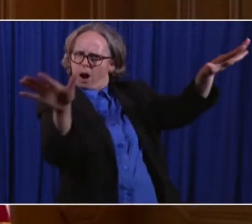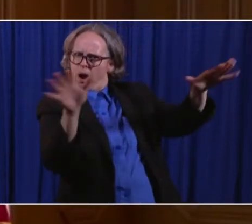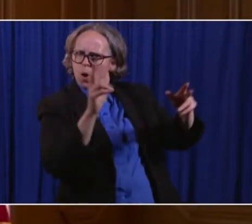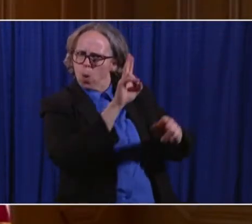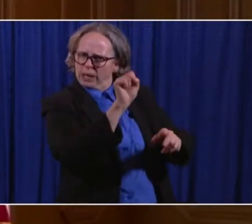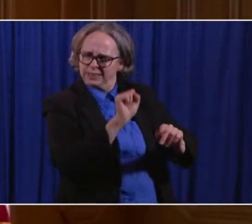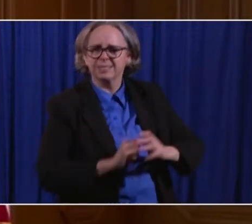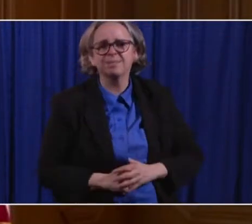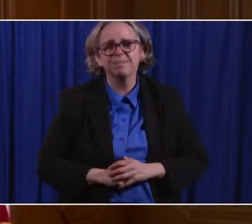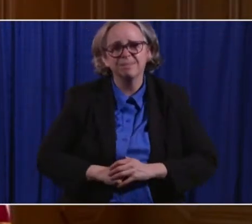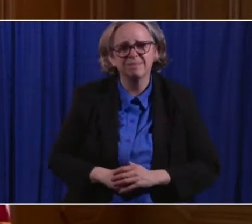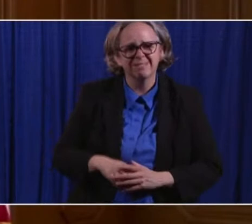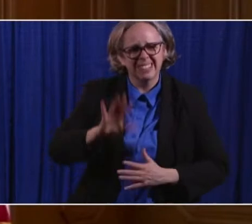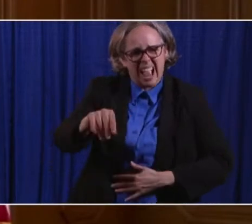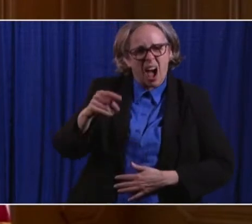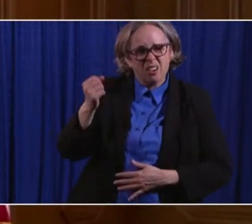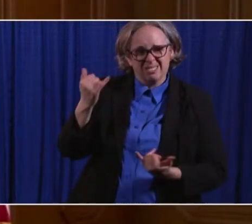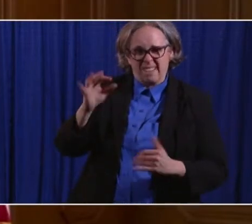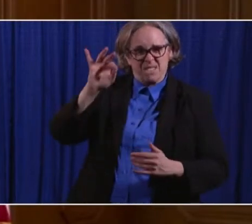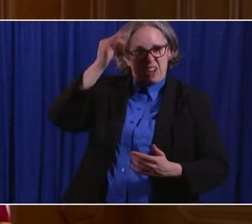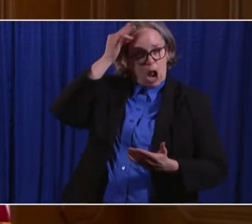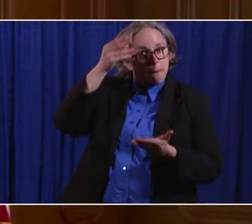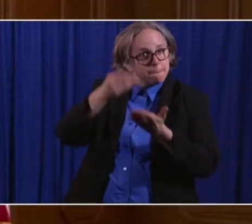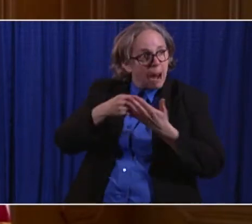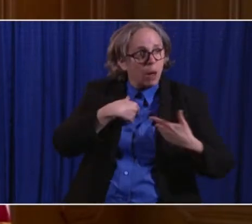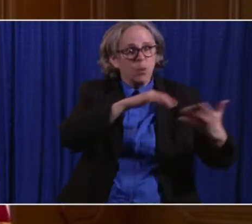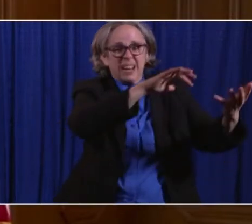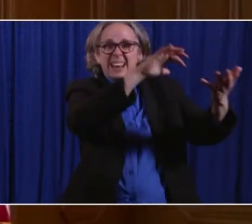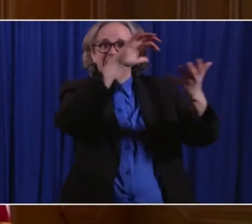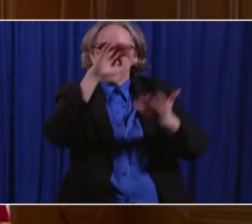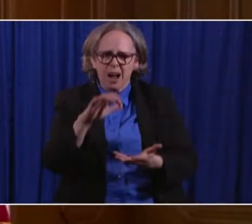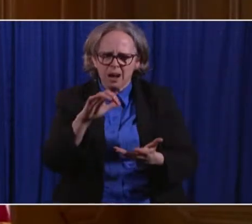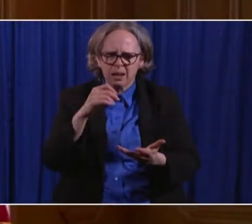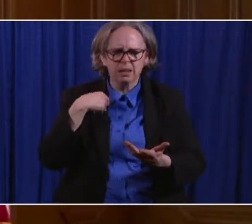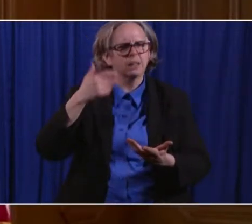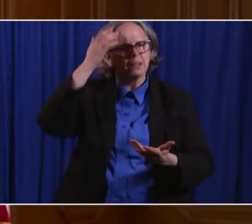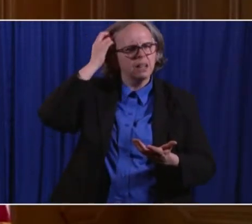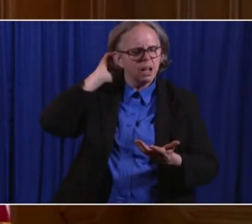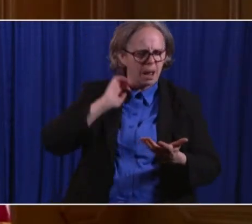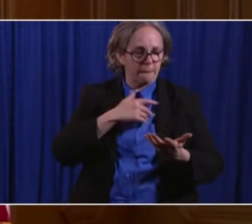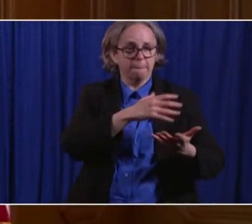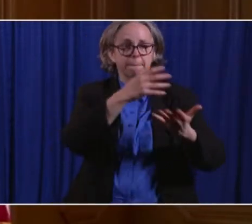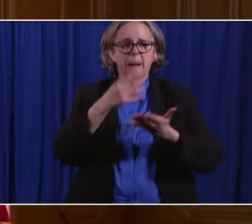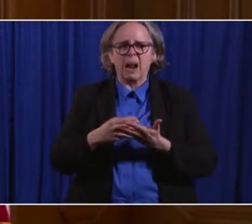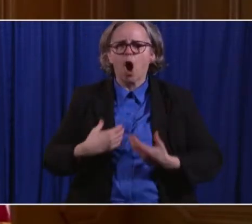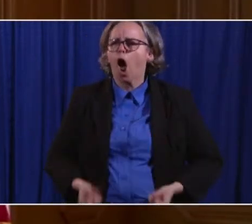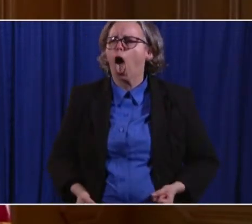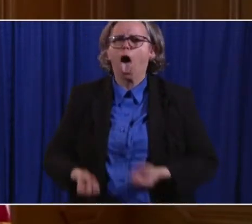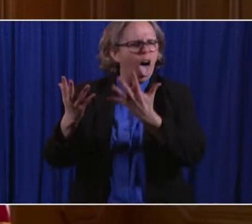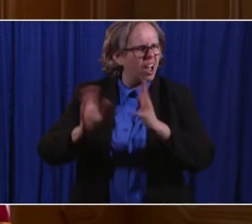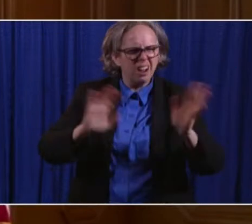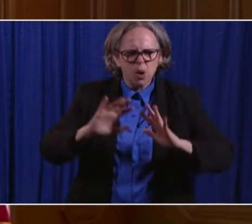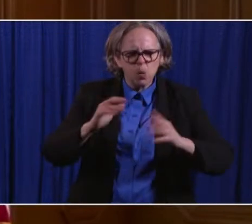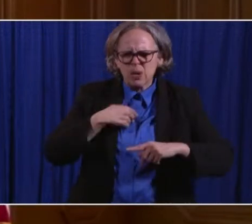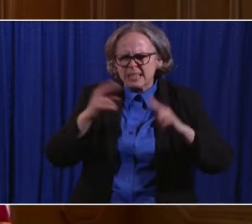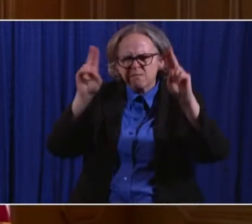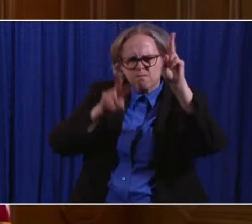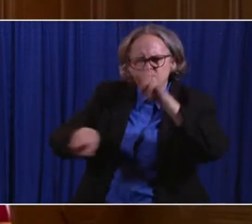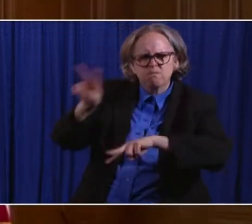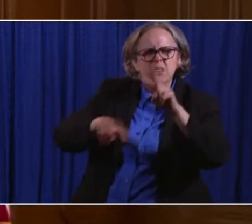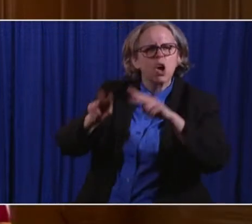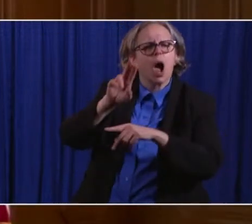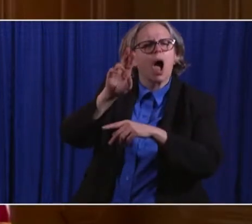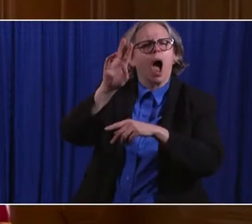making the structural long-term changes that we need in that system, will continue our strong year of recovery. So good